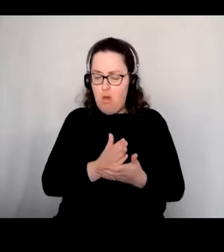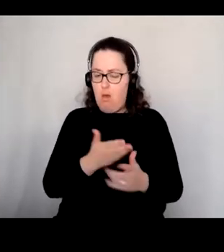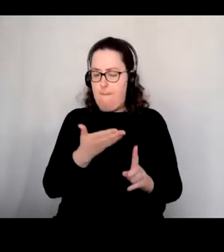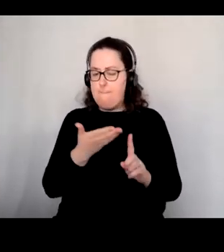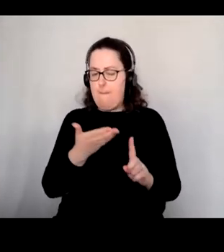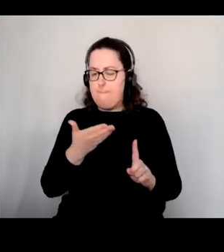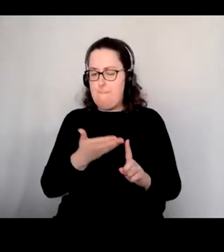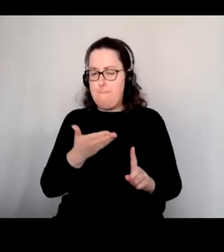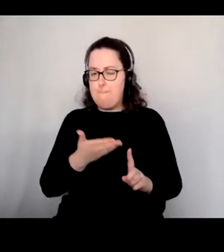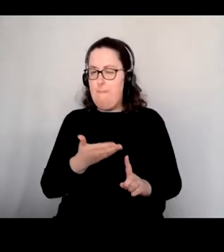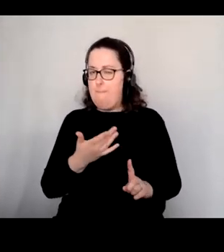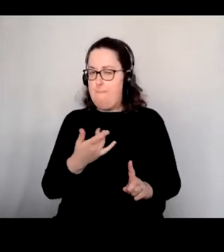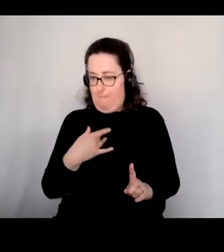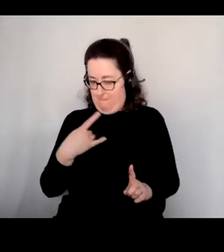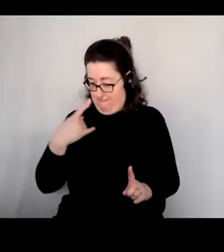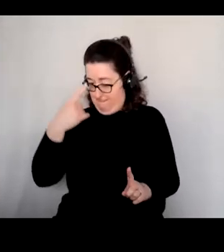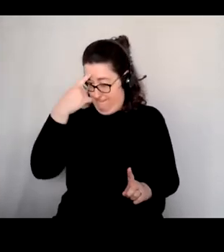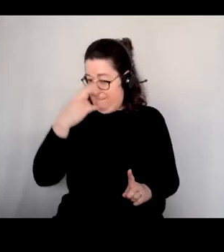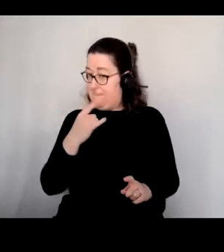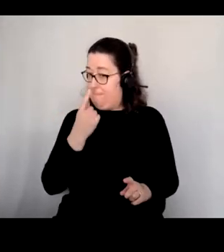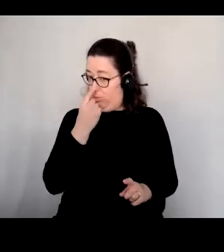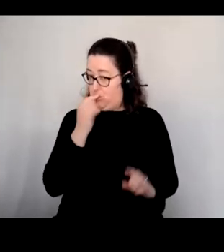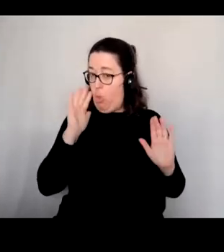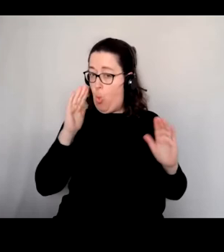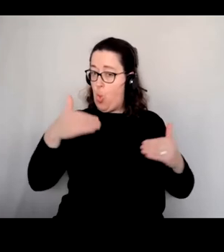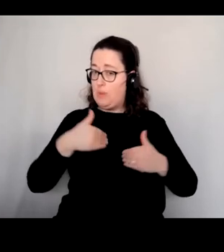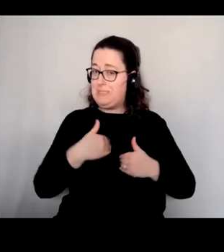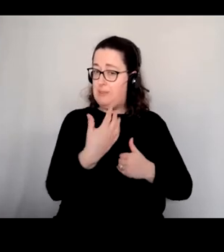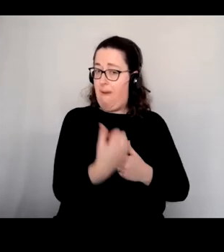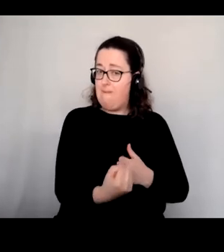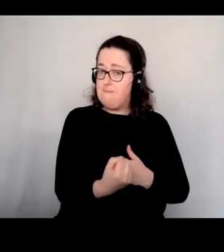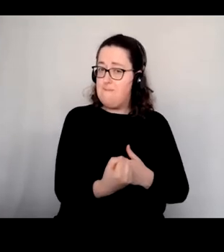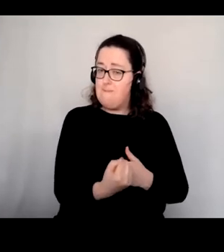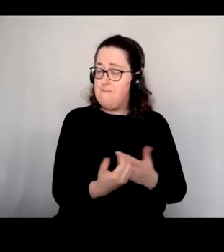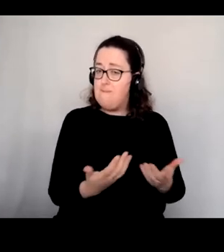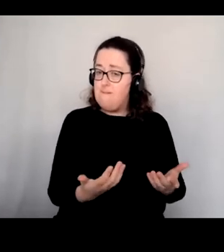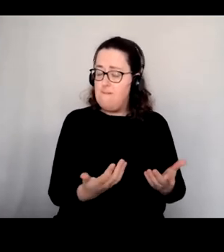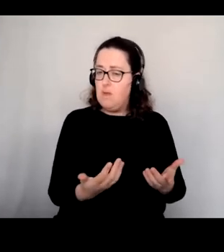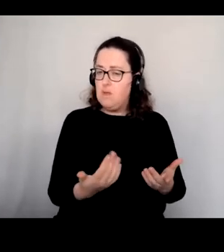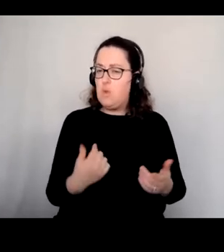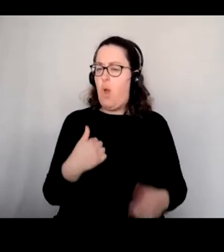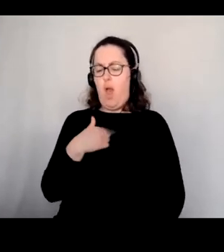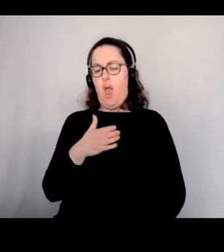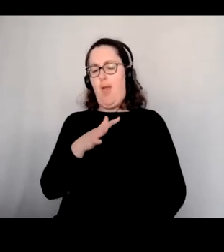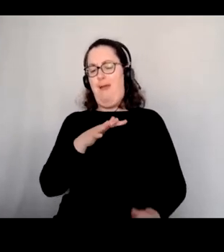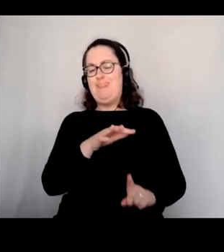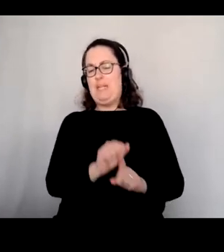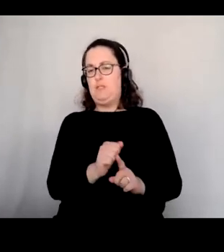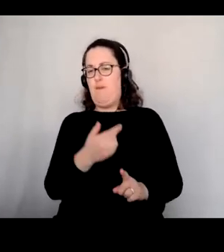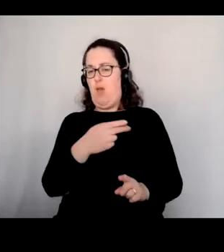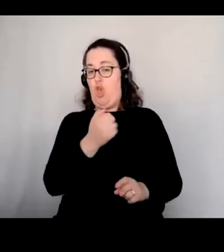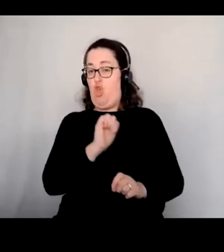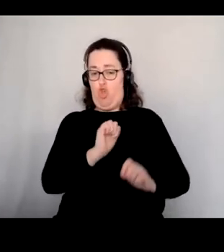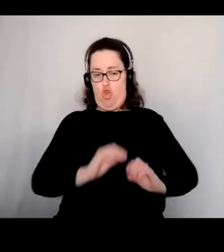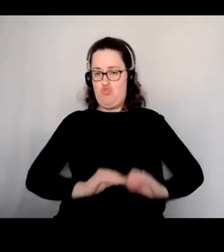of the hallmarks of somebody who may well have been autistic. So what I was doing was, actually recognising something in the